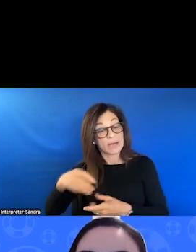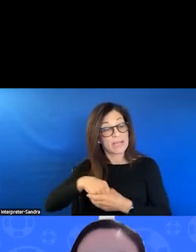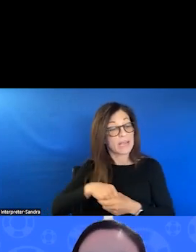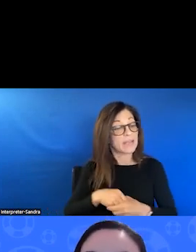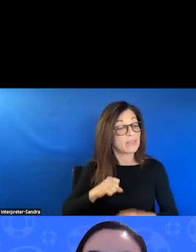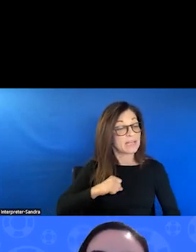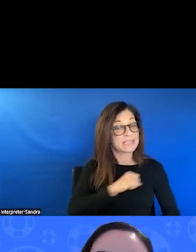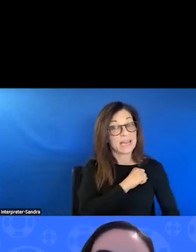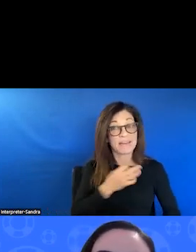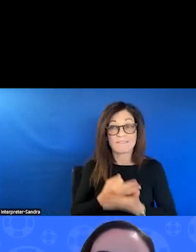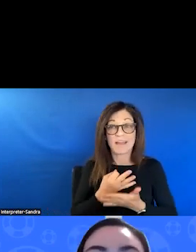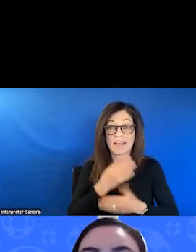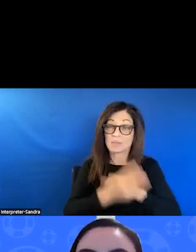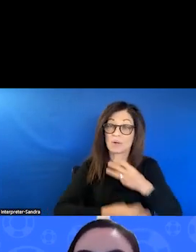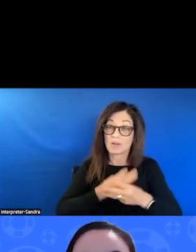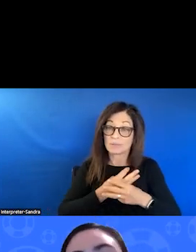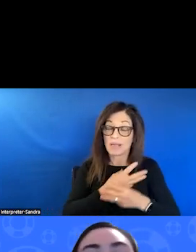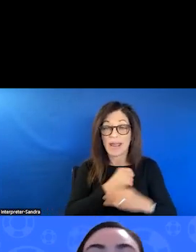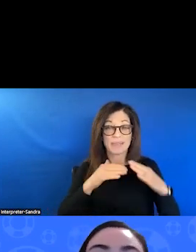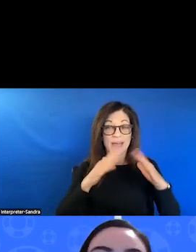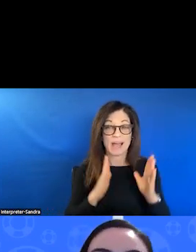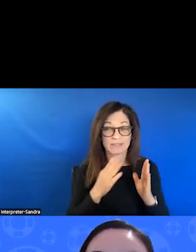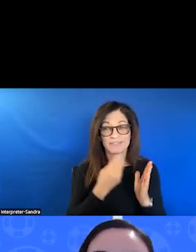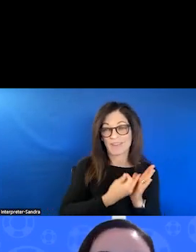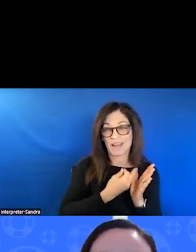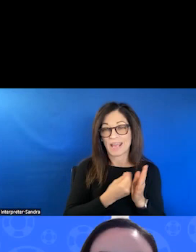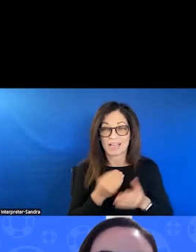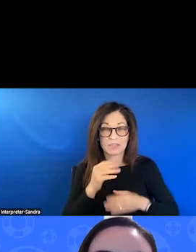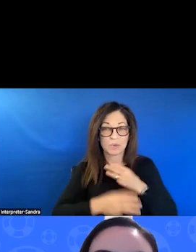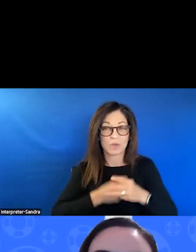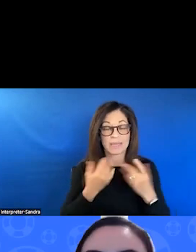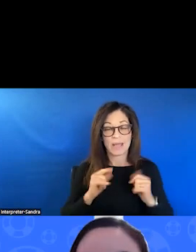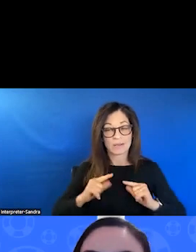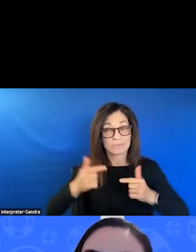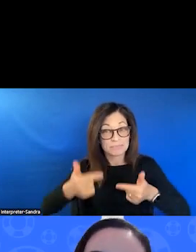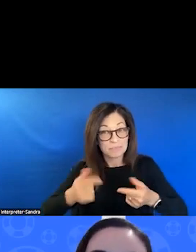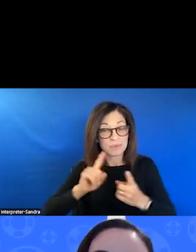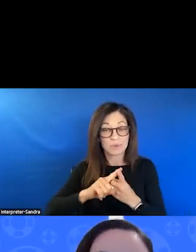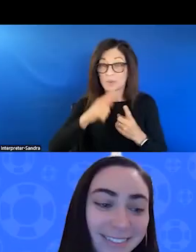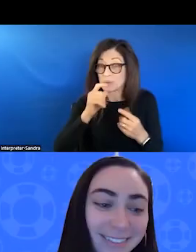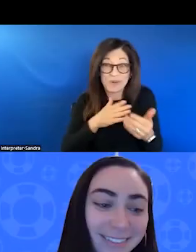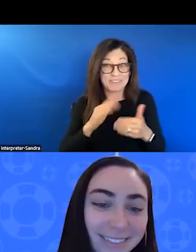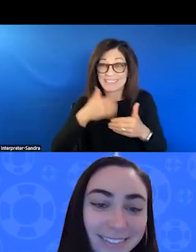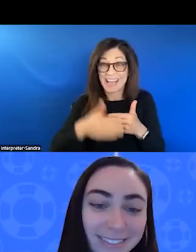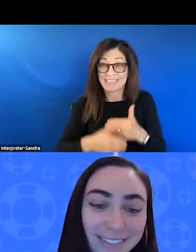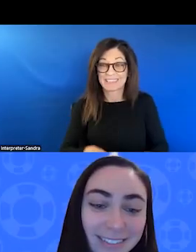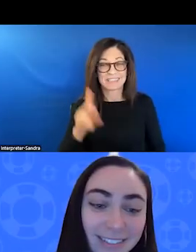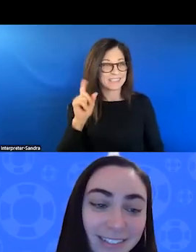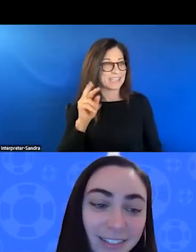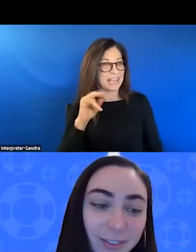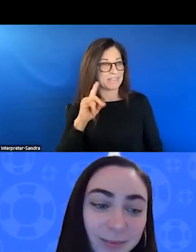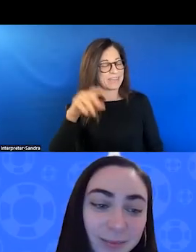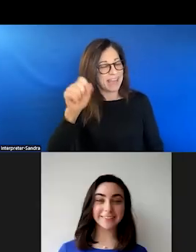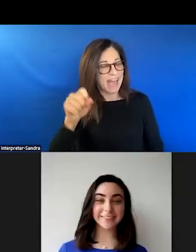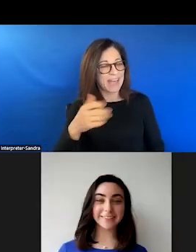Senate finance world and the House finance world. So I'll turn it over to whoever's next. Yeah, so thank you so